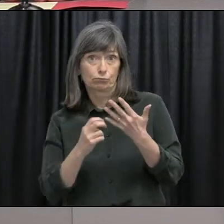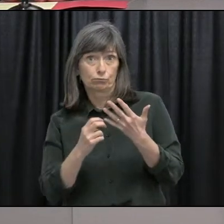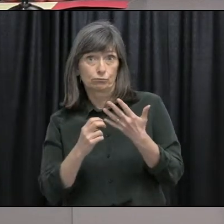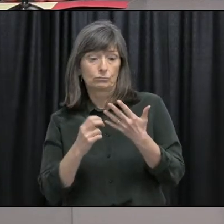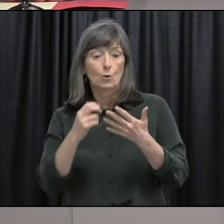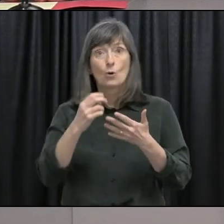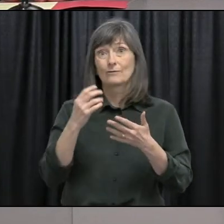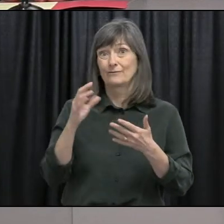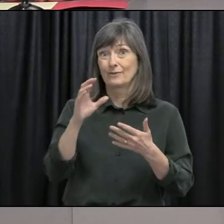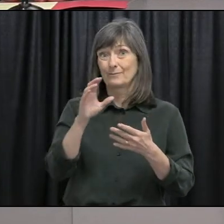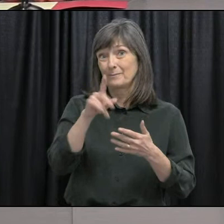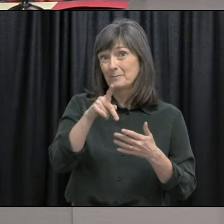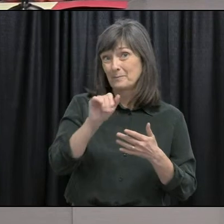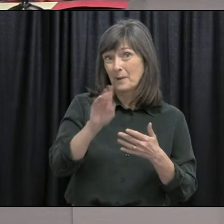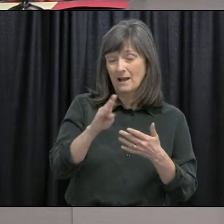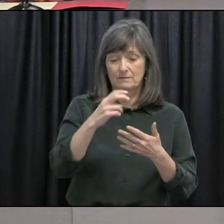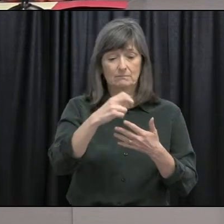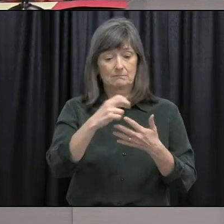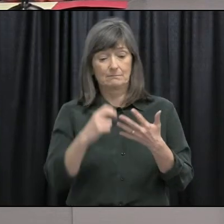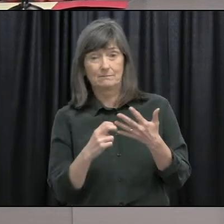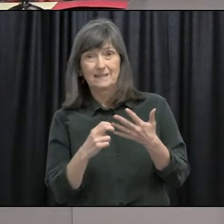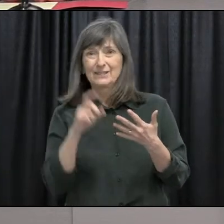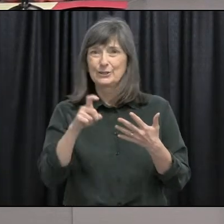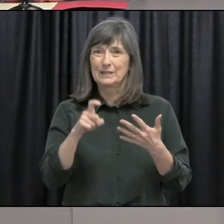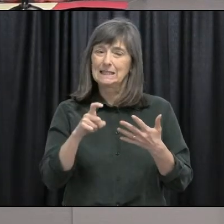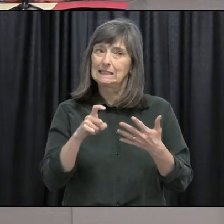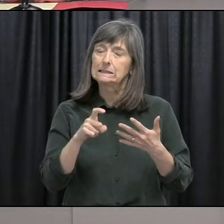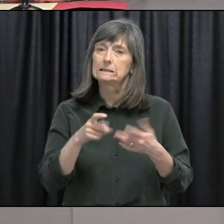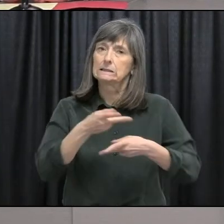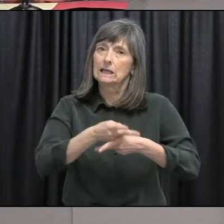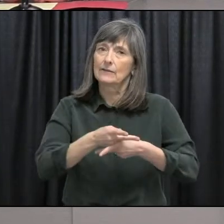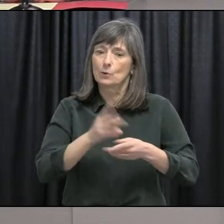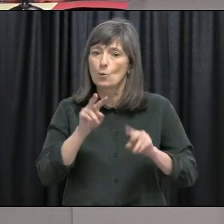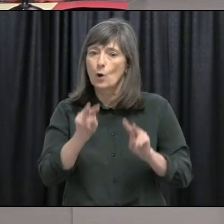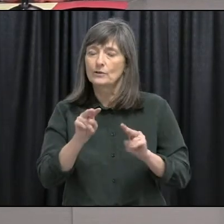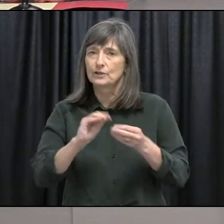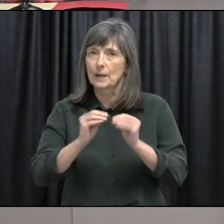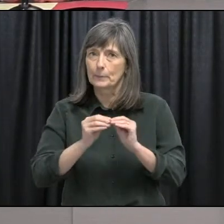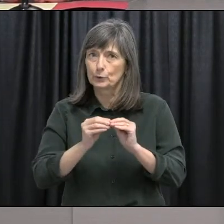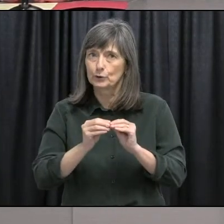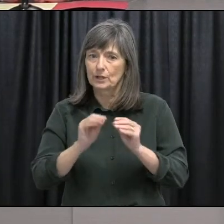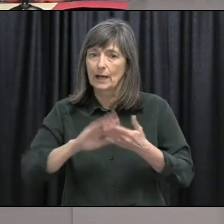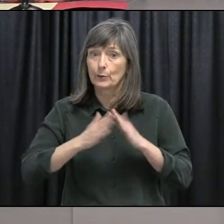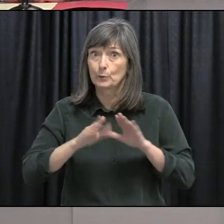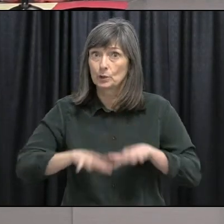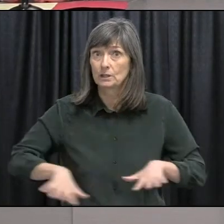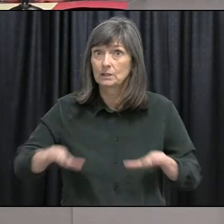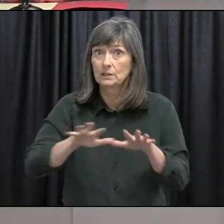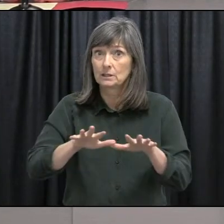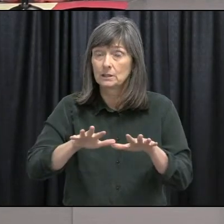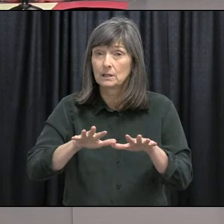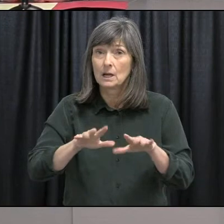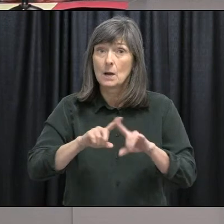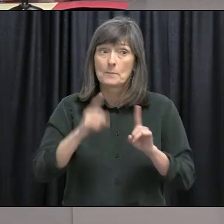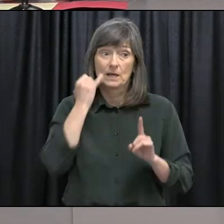Valley now. With the current case count approaching 100, is there a point where we would revert back in levels for the rest of the province?